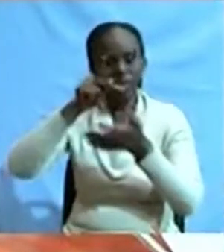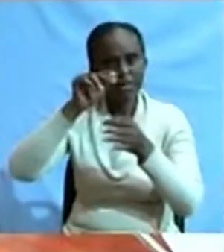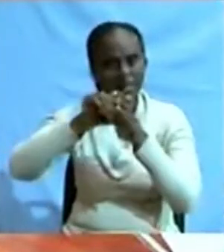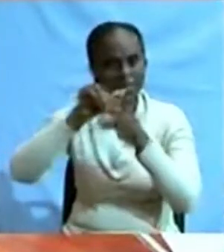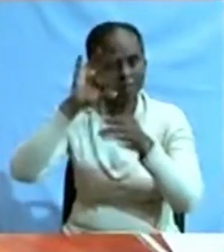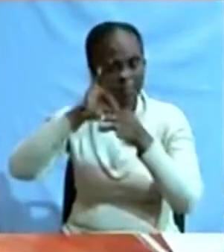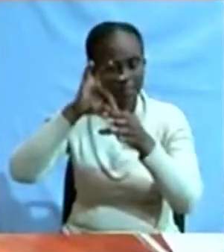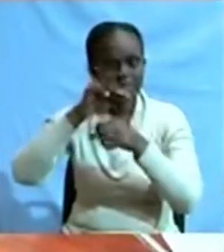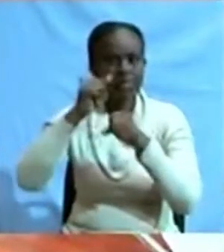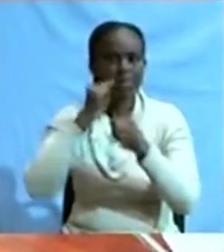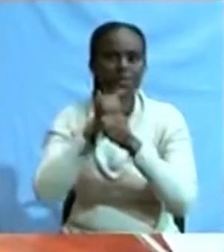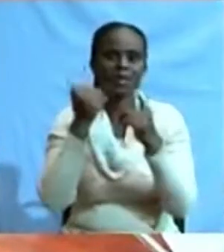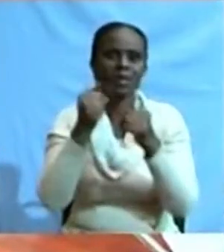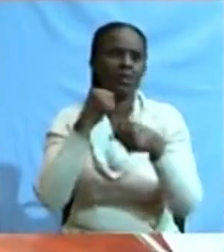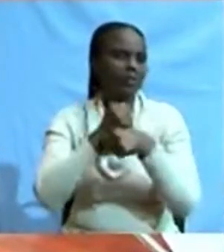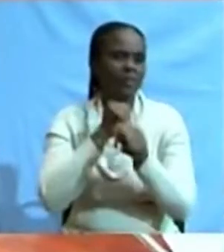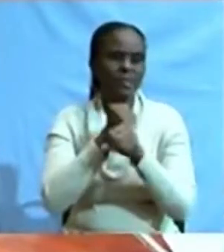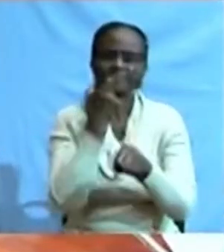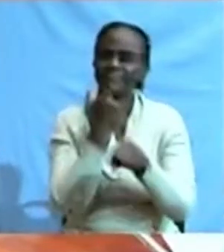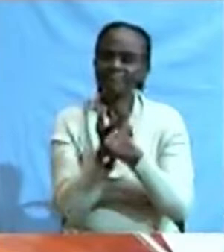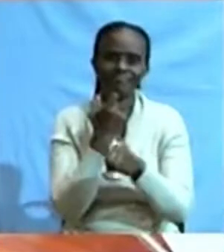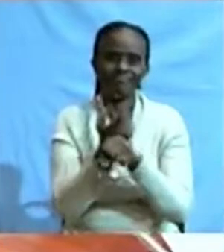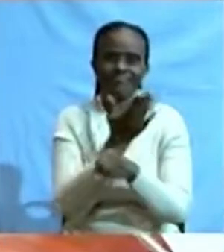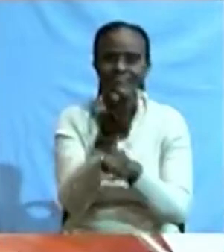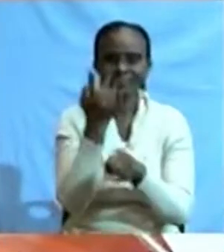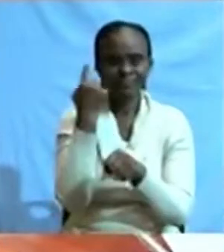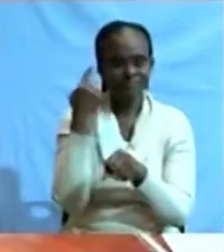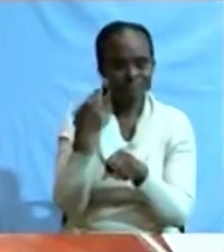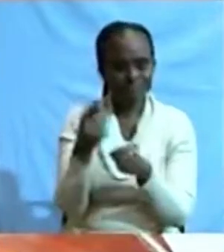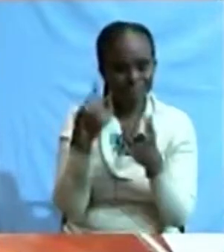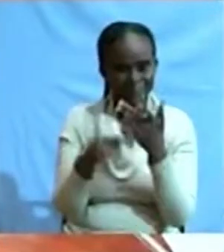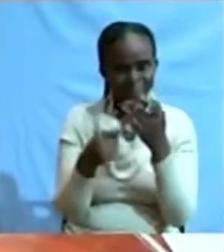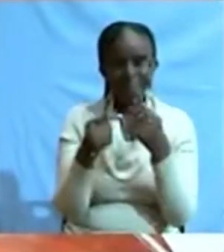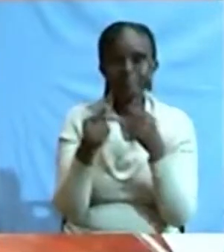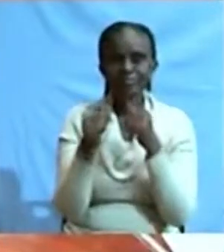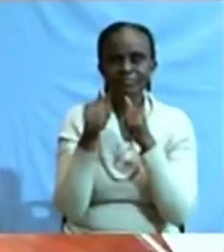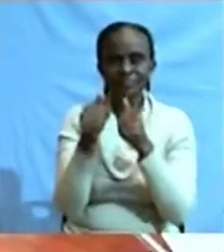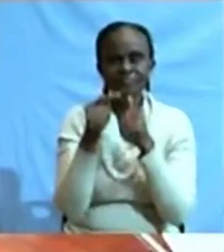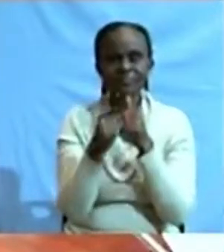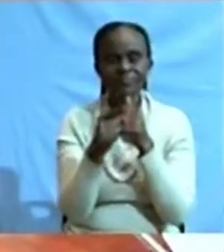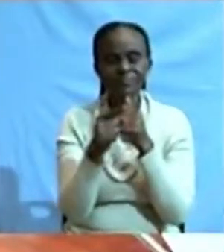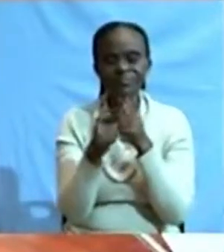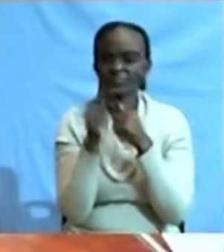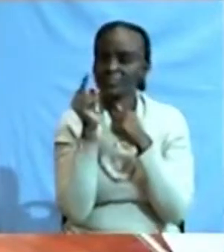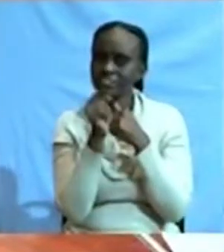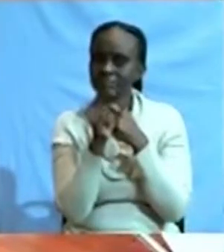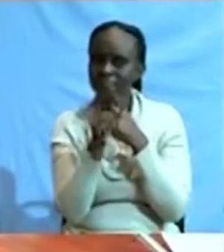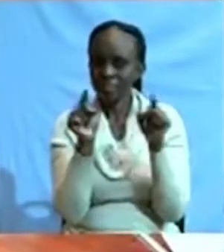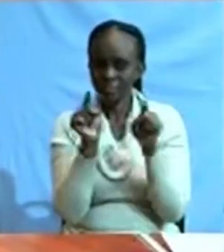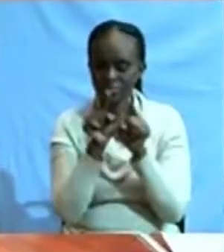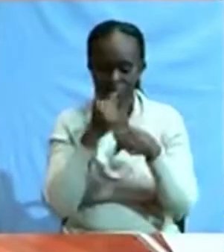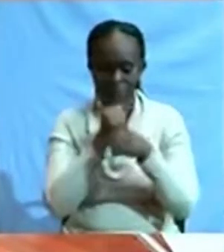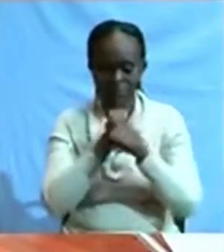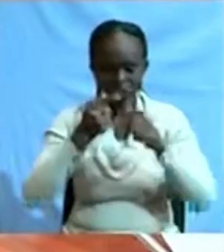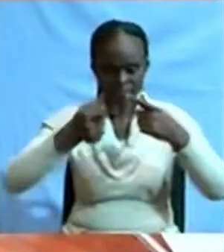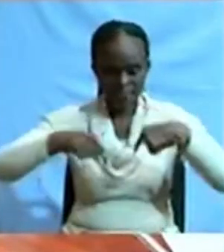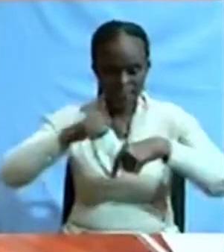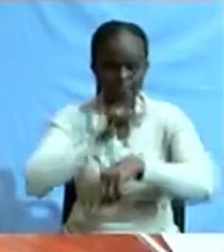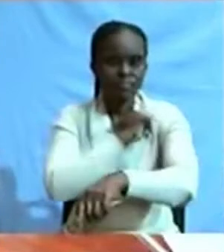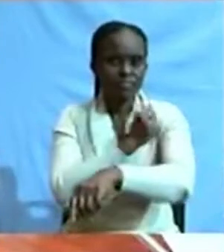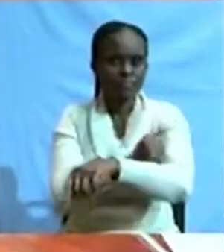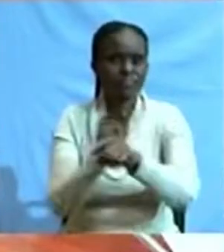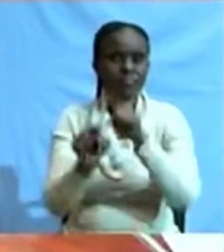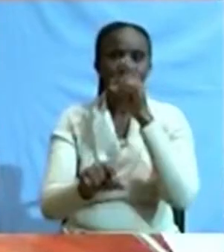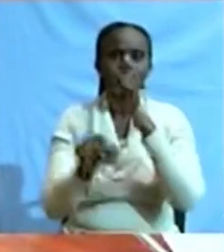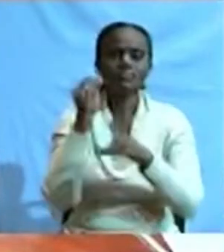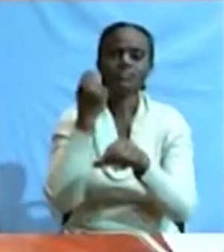year, thereby making it difficult to enforce compliance. This subsequently made the local authority to find